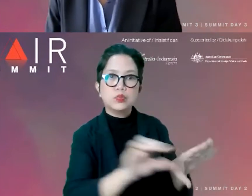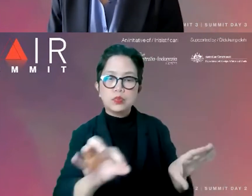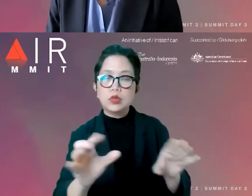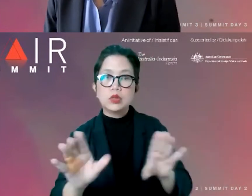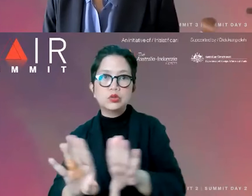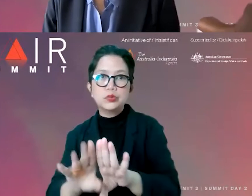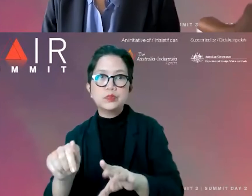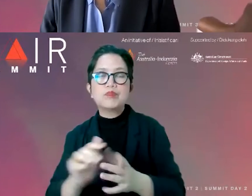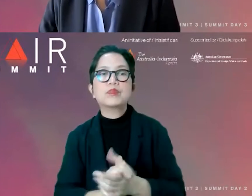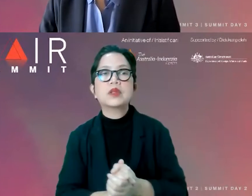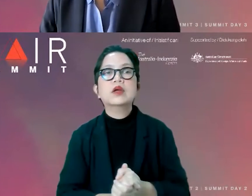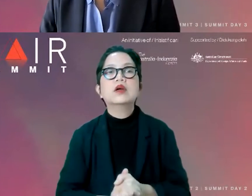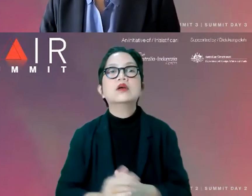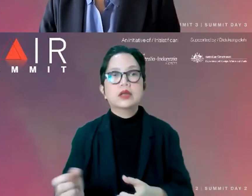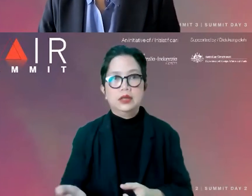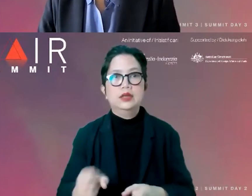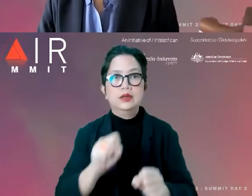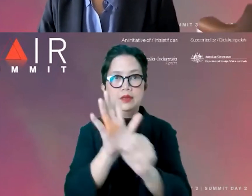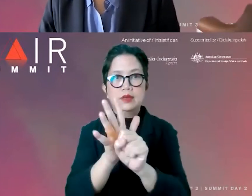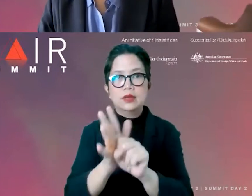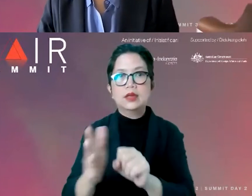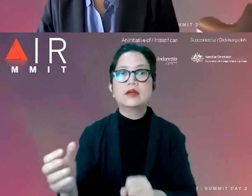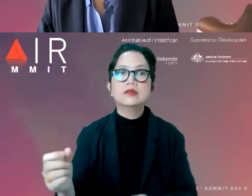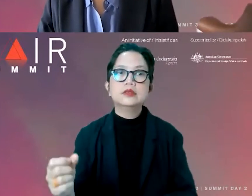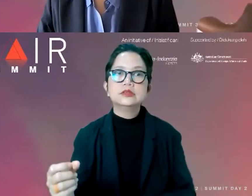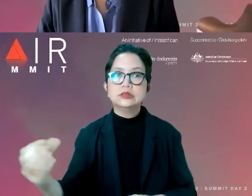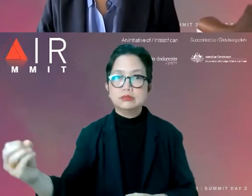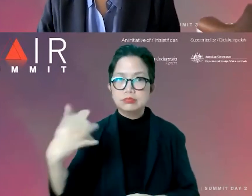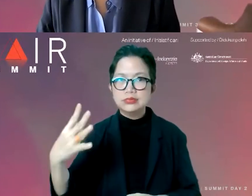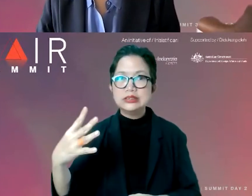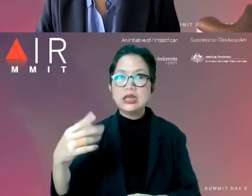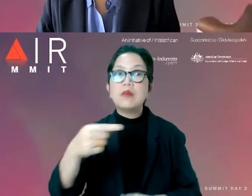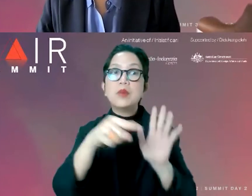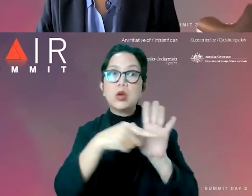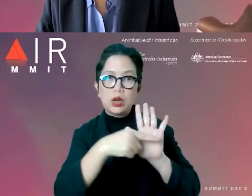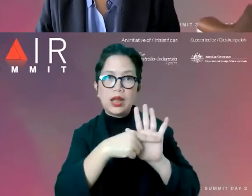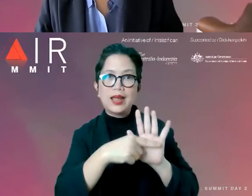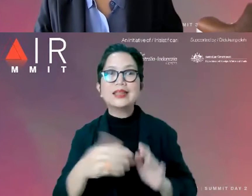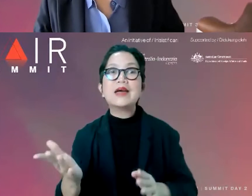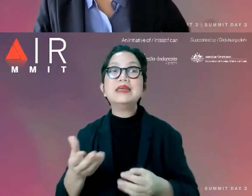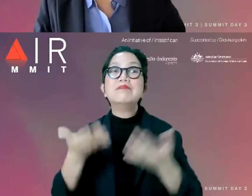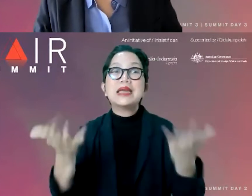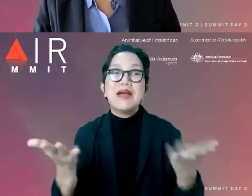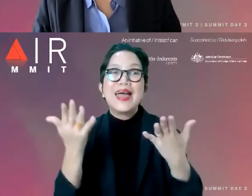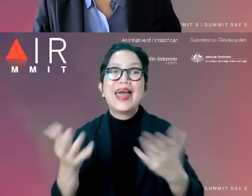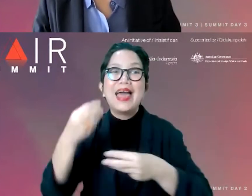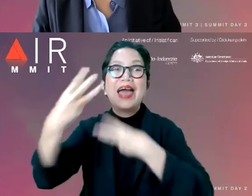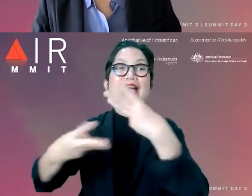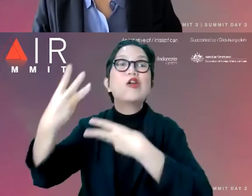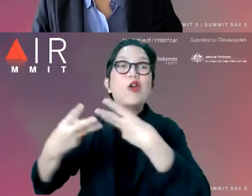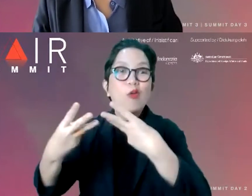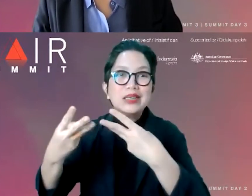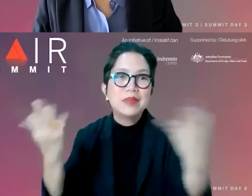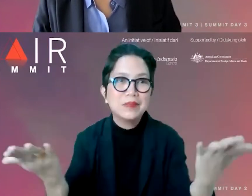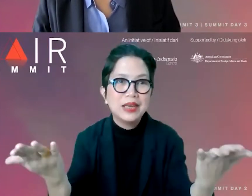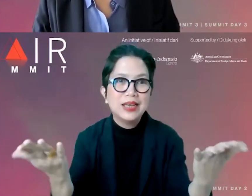economy suffers. And I guess here we wanted to try, you know, which were the different trade-offs, you know, in terms